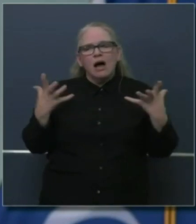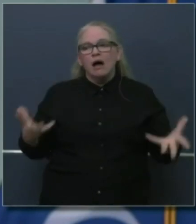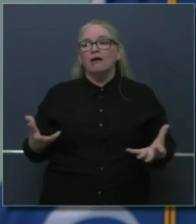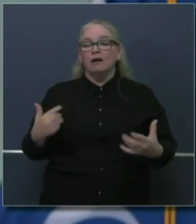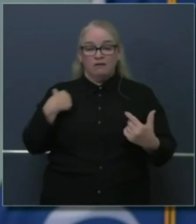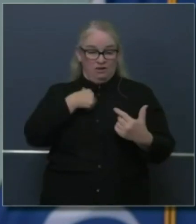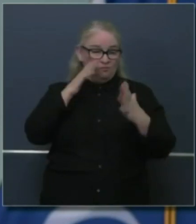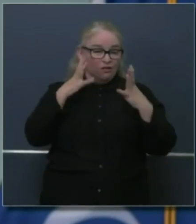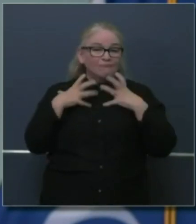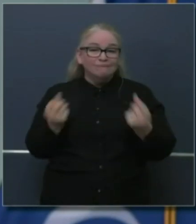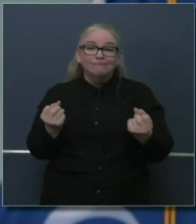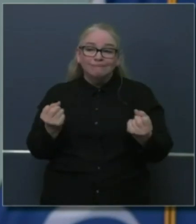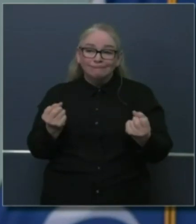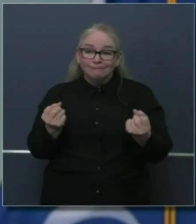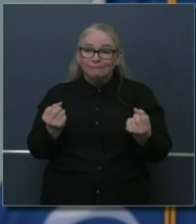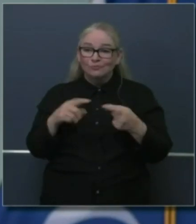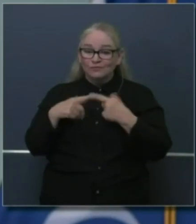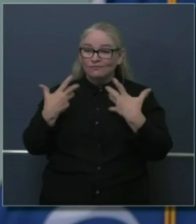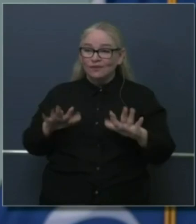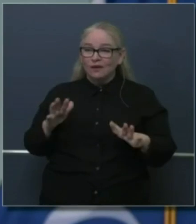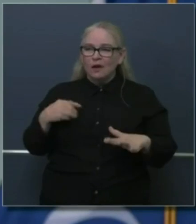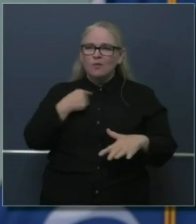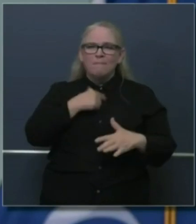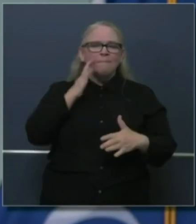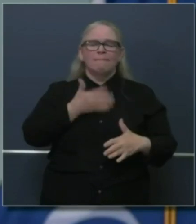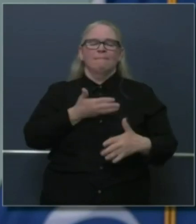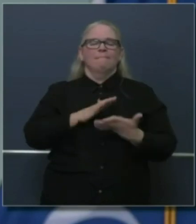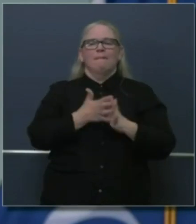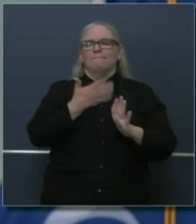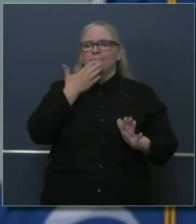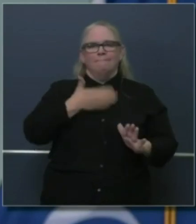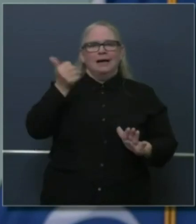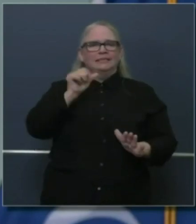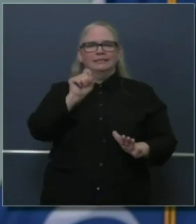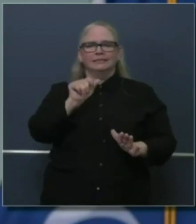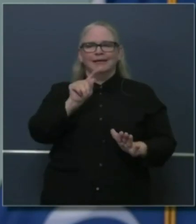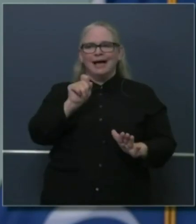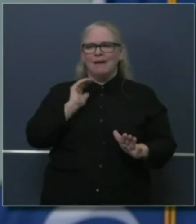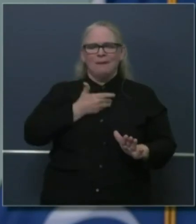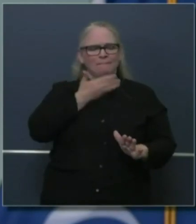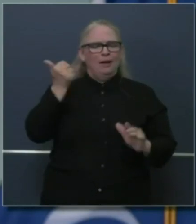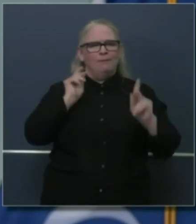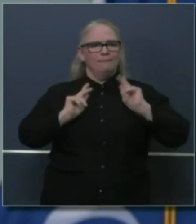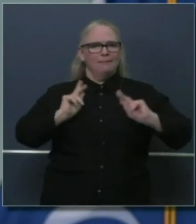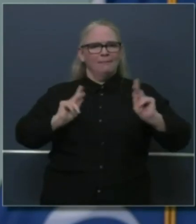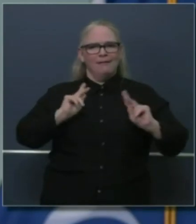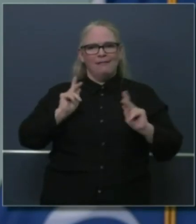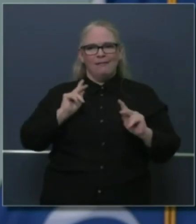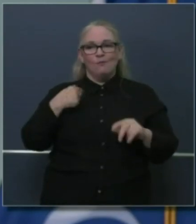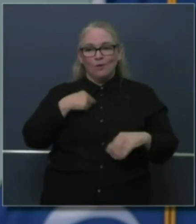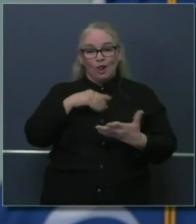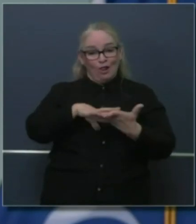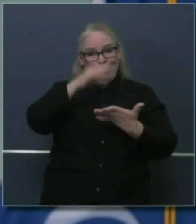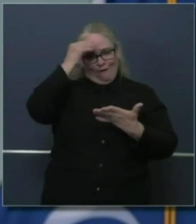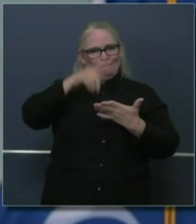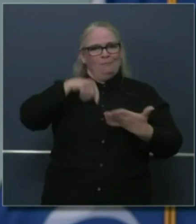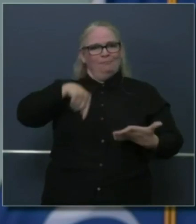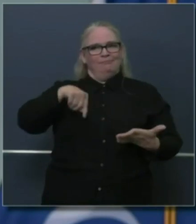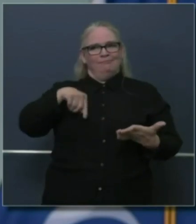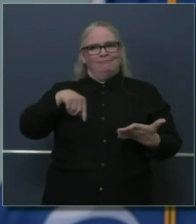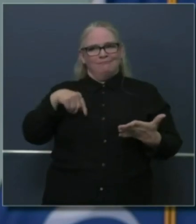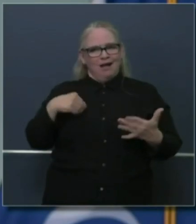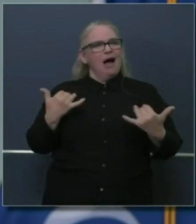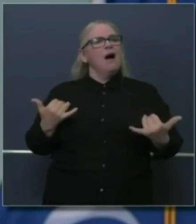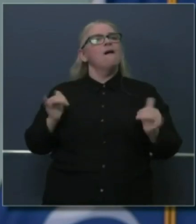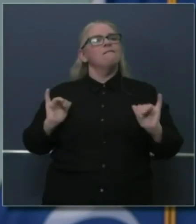vibrant, more resilient than ever, because for one thing we all know is a lot more than we did know before this crisis. We know